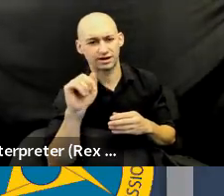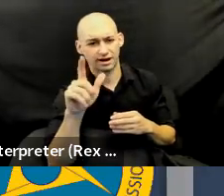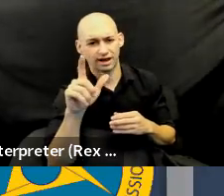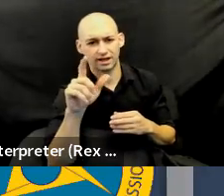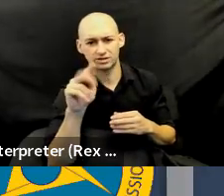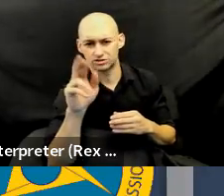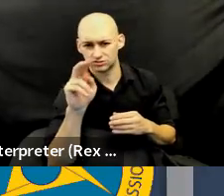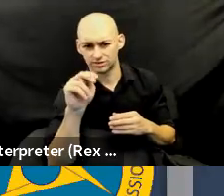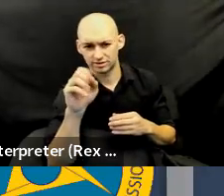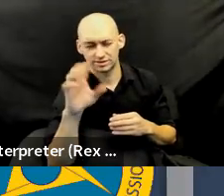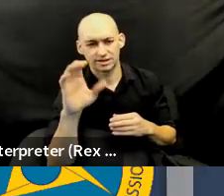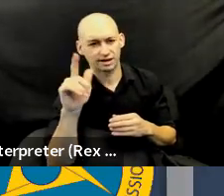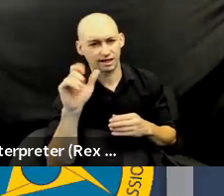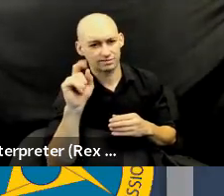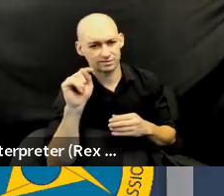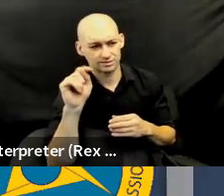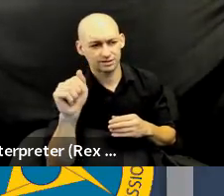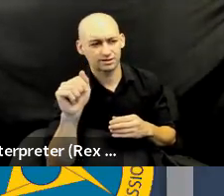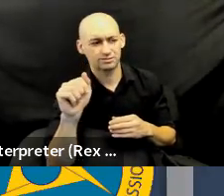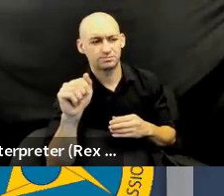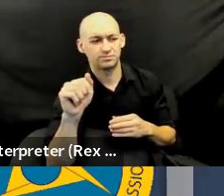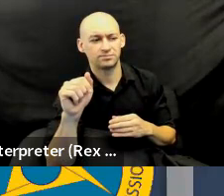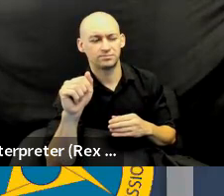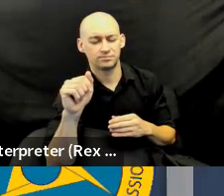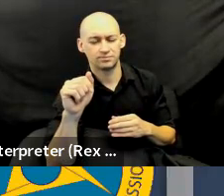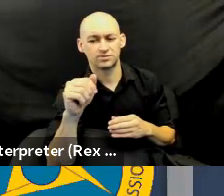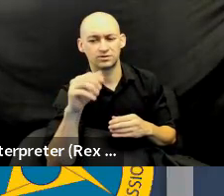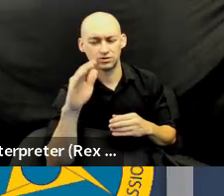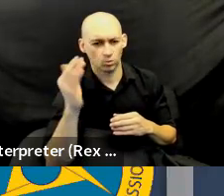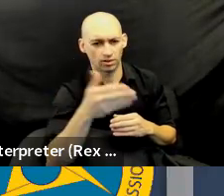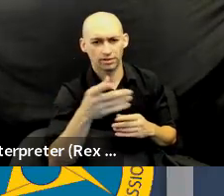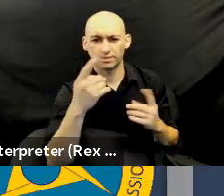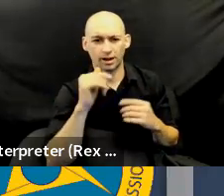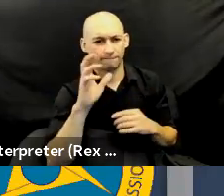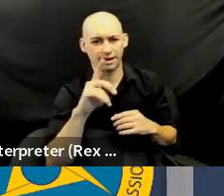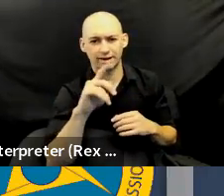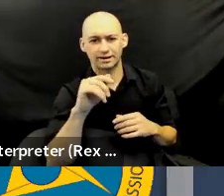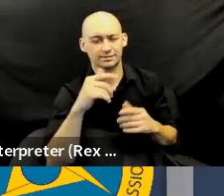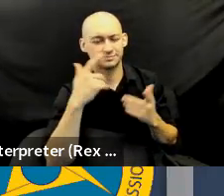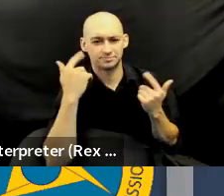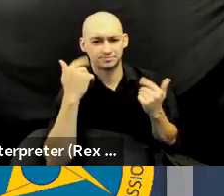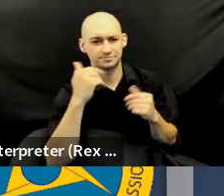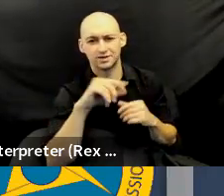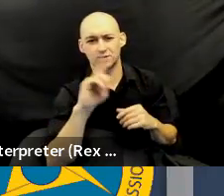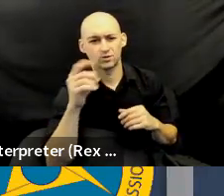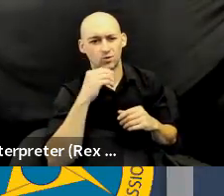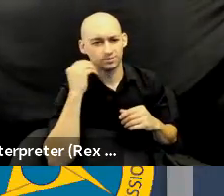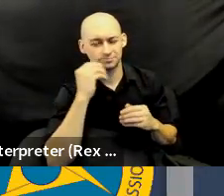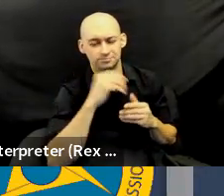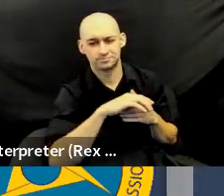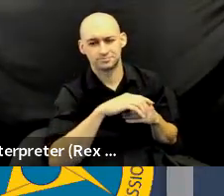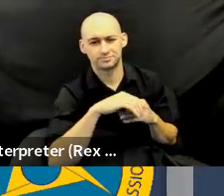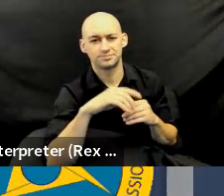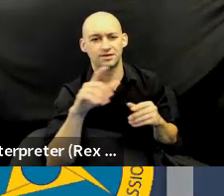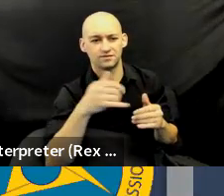you guys did. Mike Beauchamp, if you want to come back, you're welcome to come back. Come on home. And